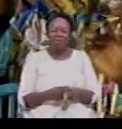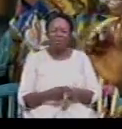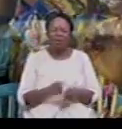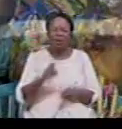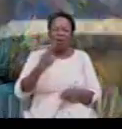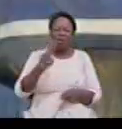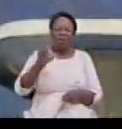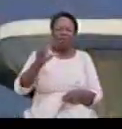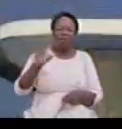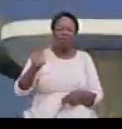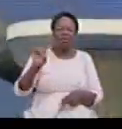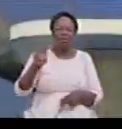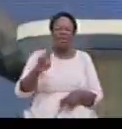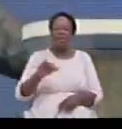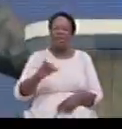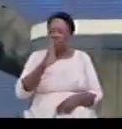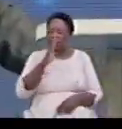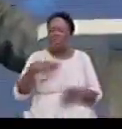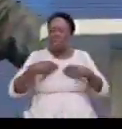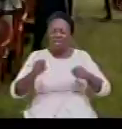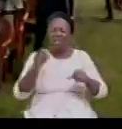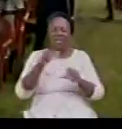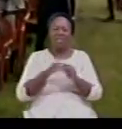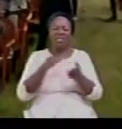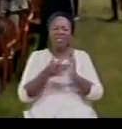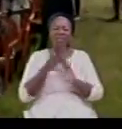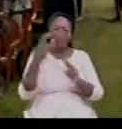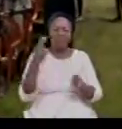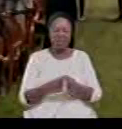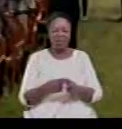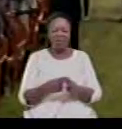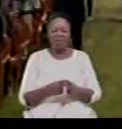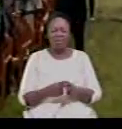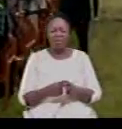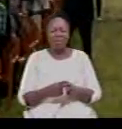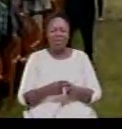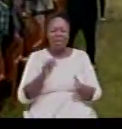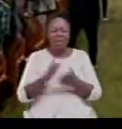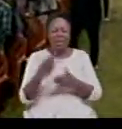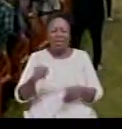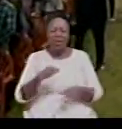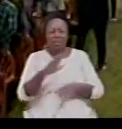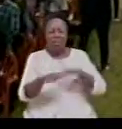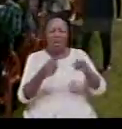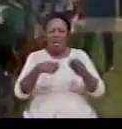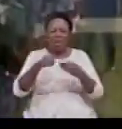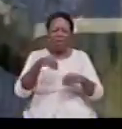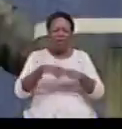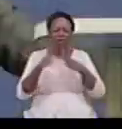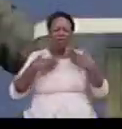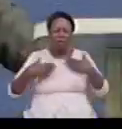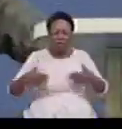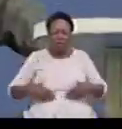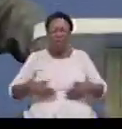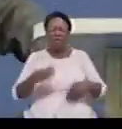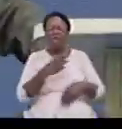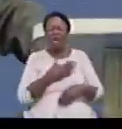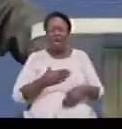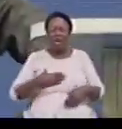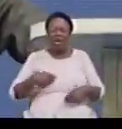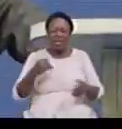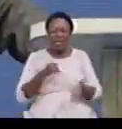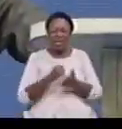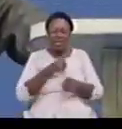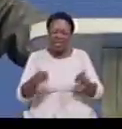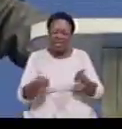ulcer be healed in Jesus' name. That thing walking about in your body and, you know, it's like you